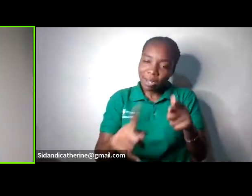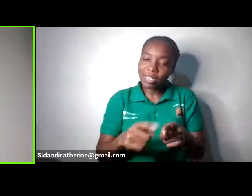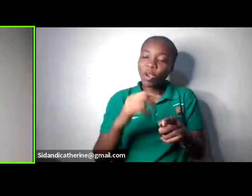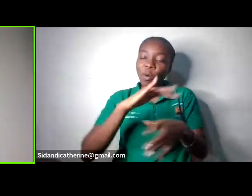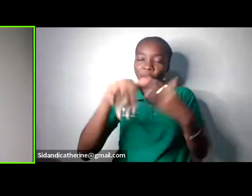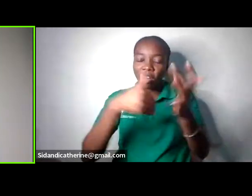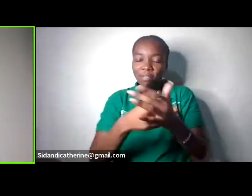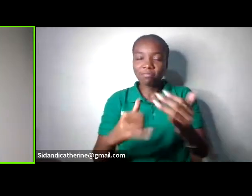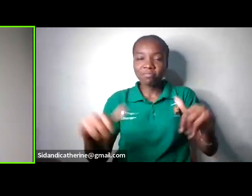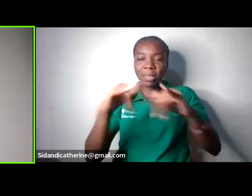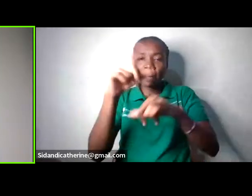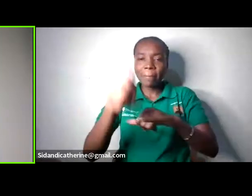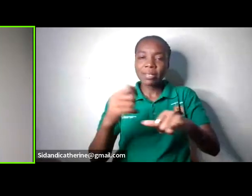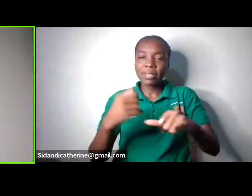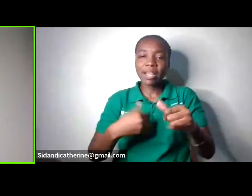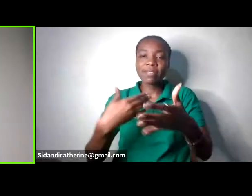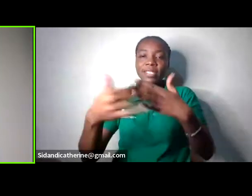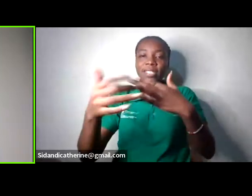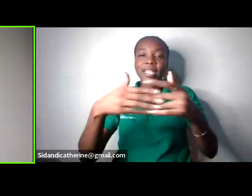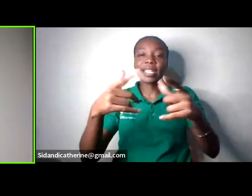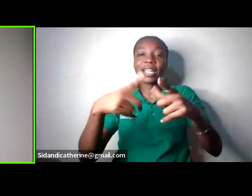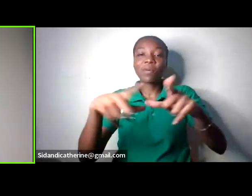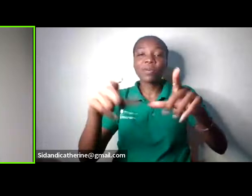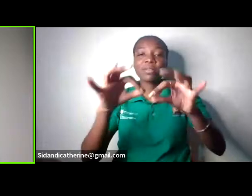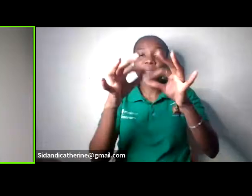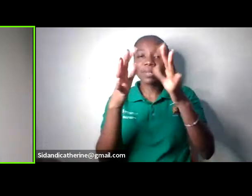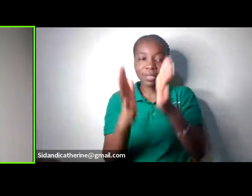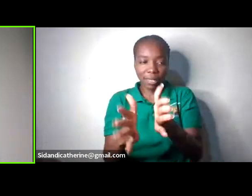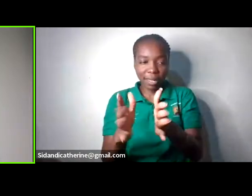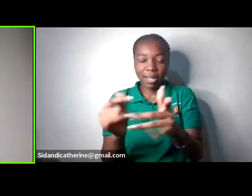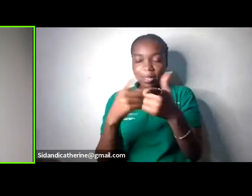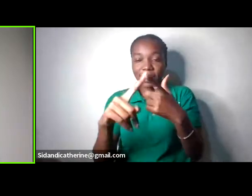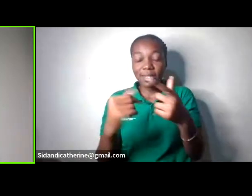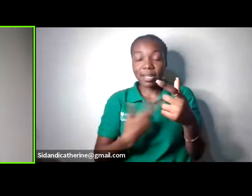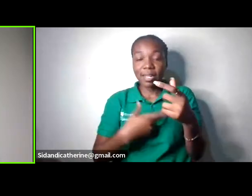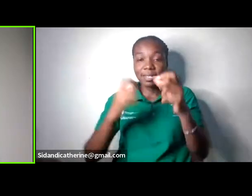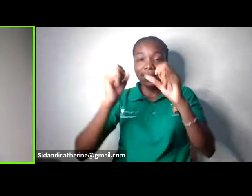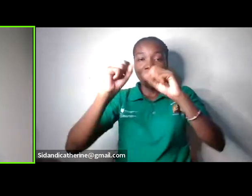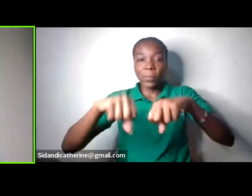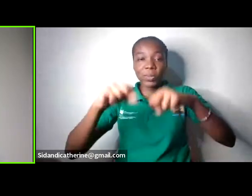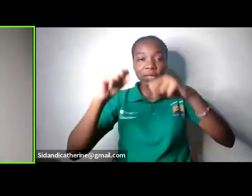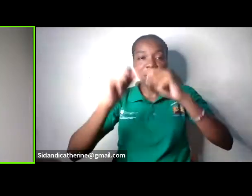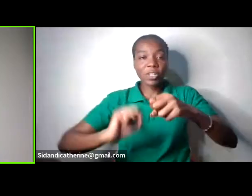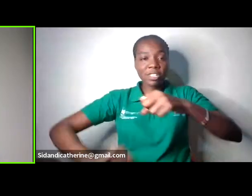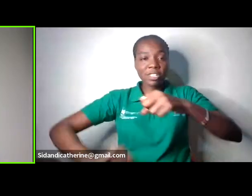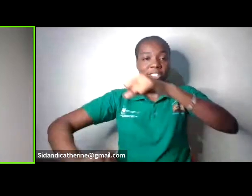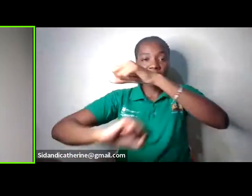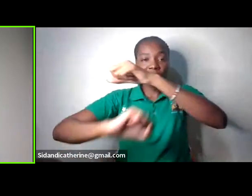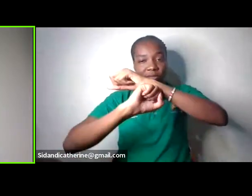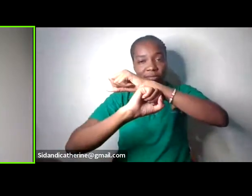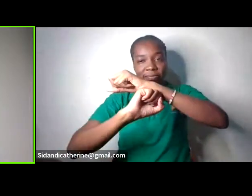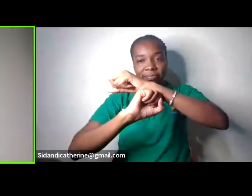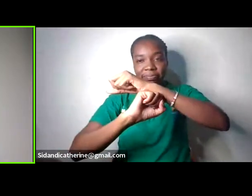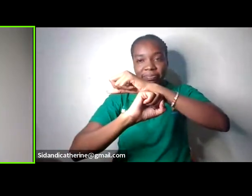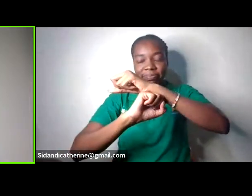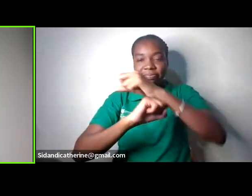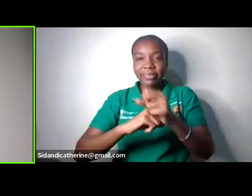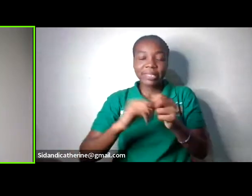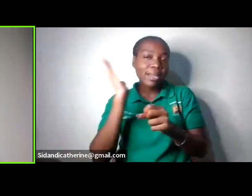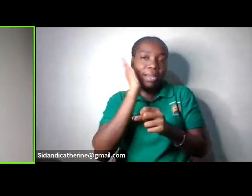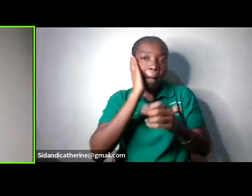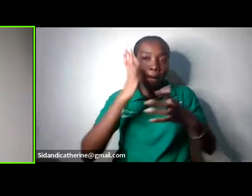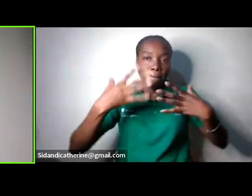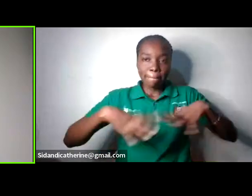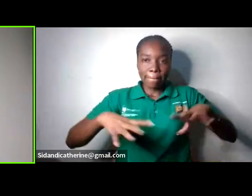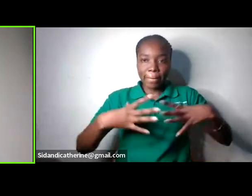you're bringing in a sign language interpreter so that you can also support the hearing impaired, and making